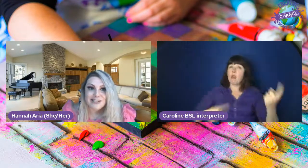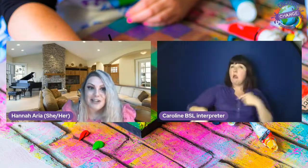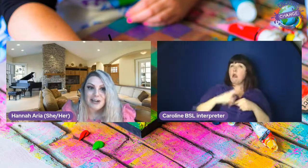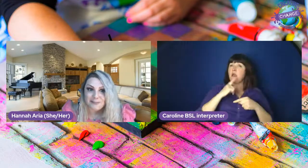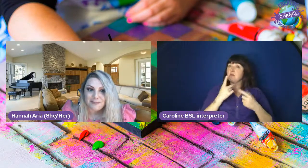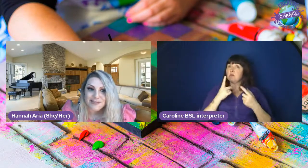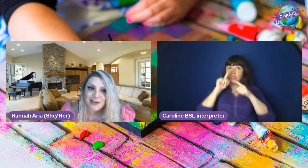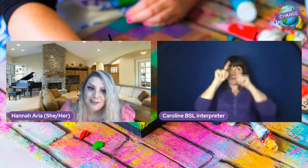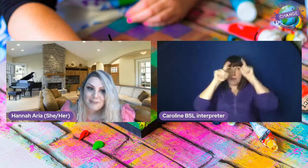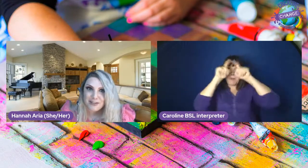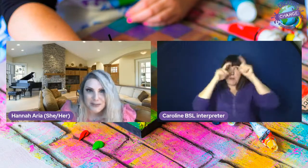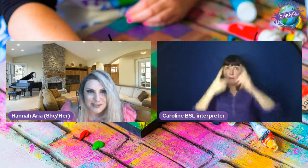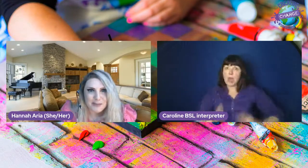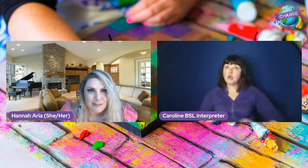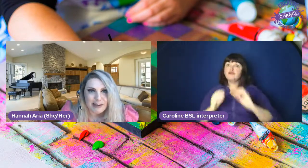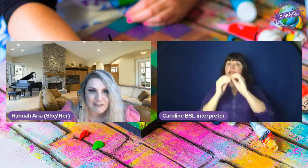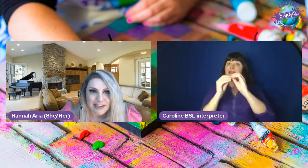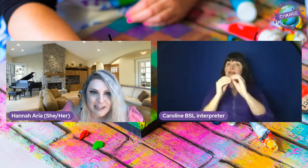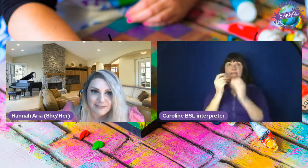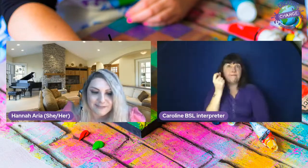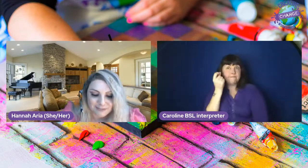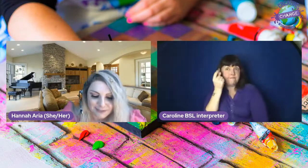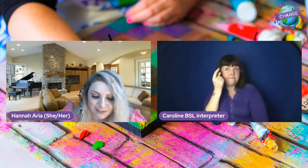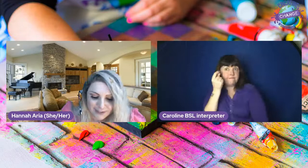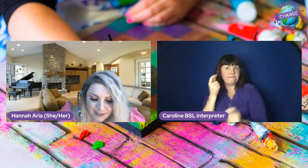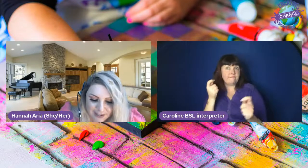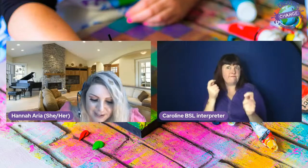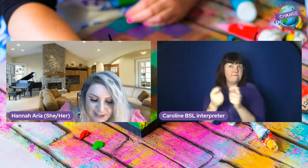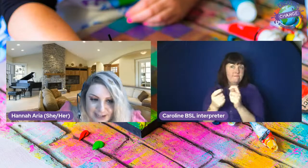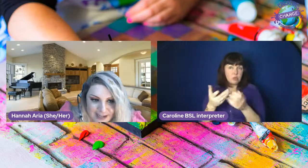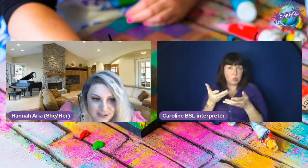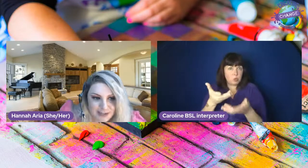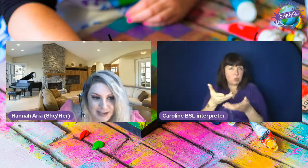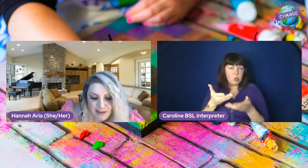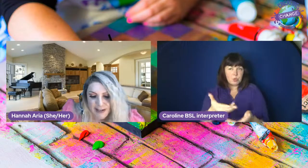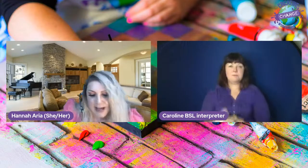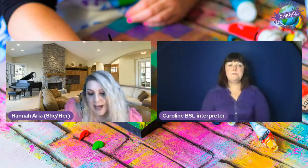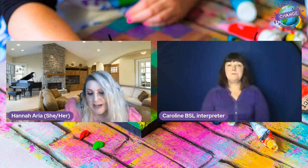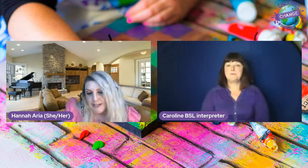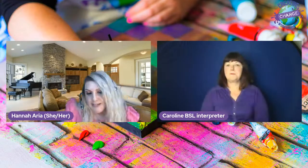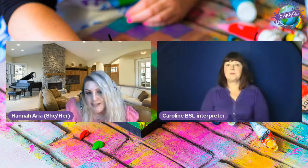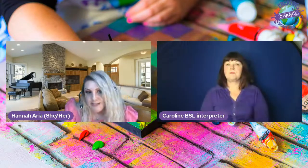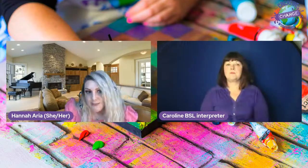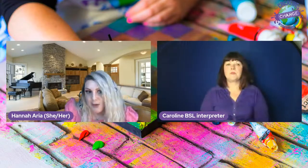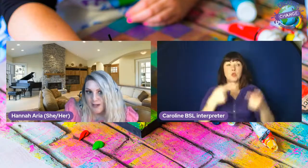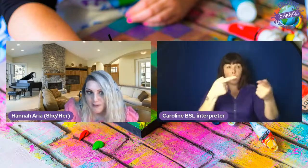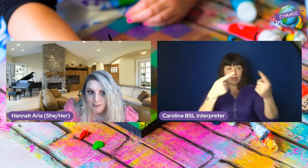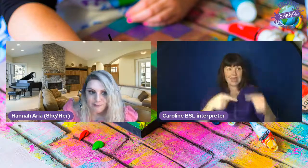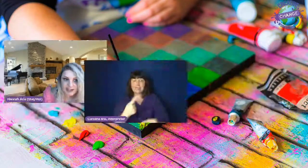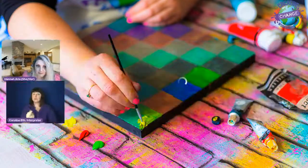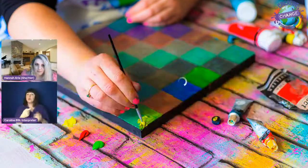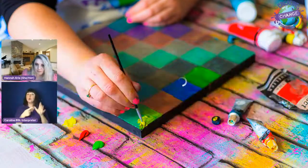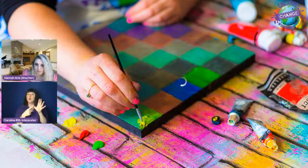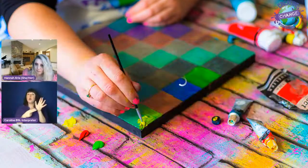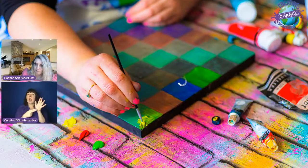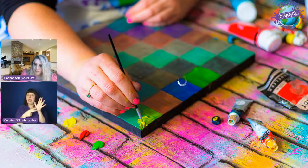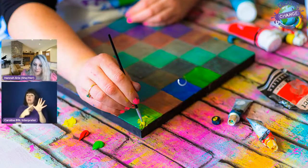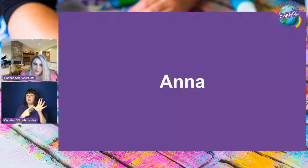creative ideas to show. So that's what it's all about, really. Next, we're going to have a look at Anna's work,